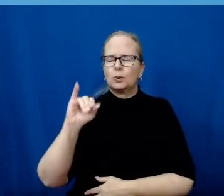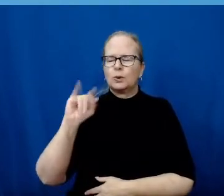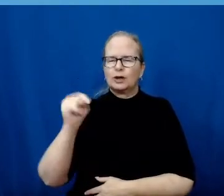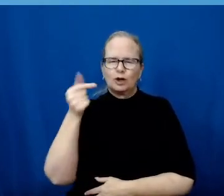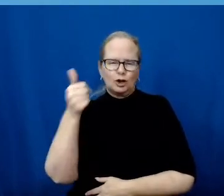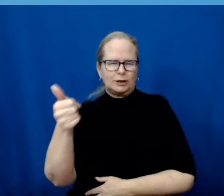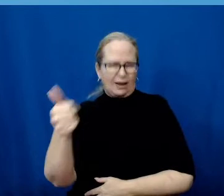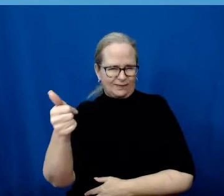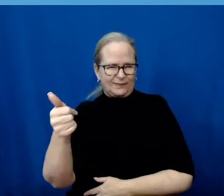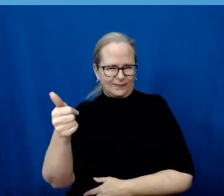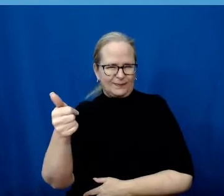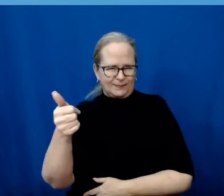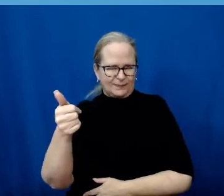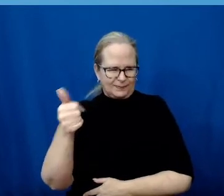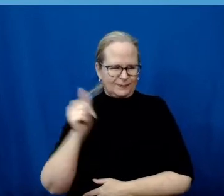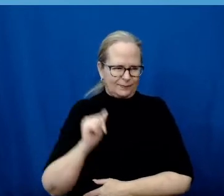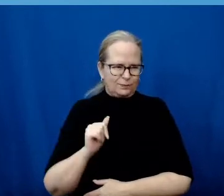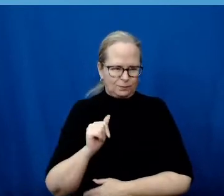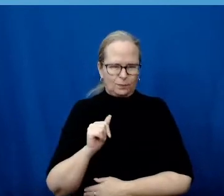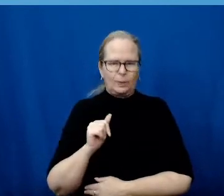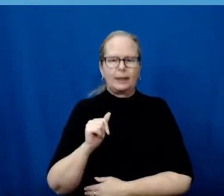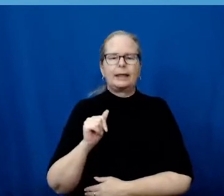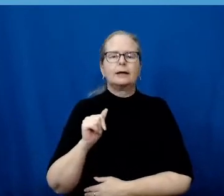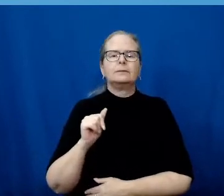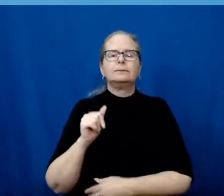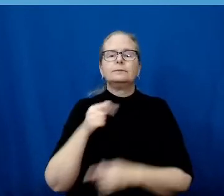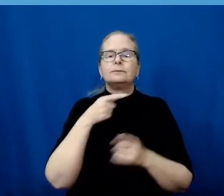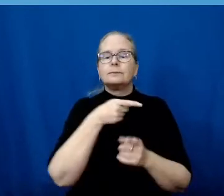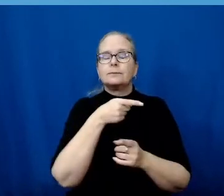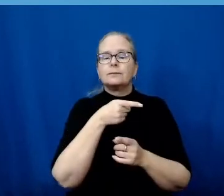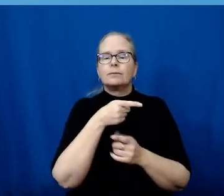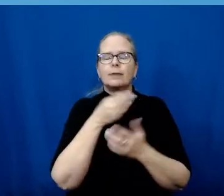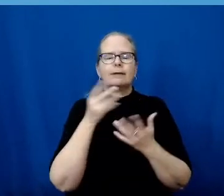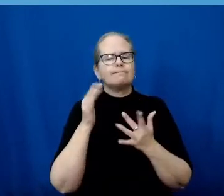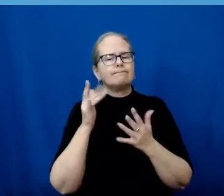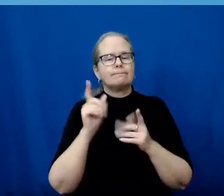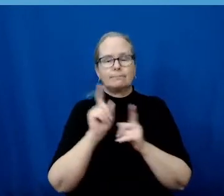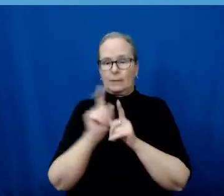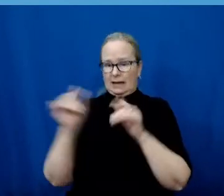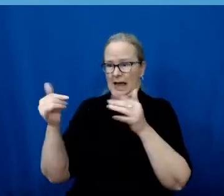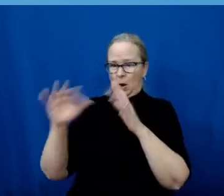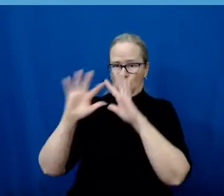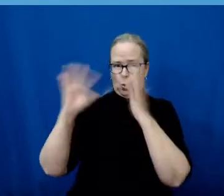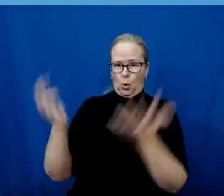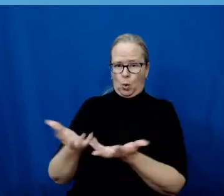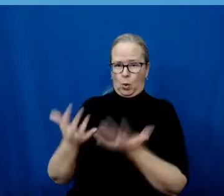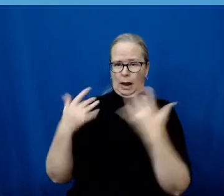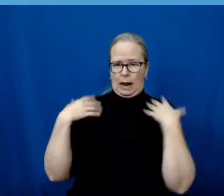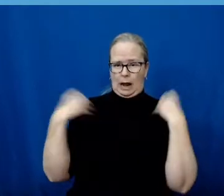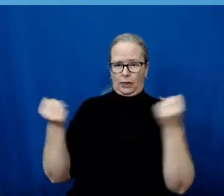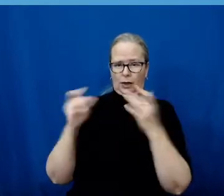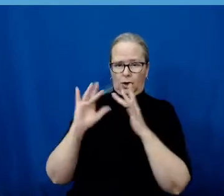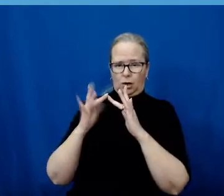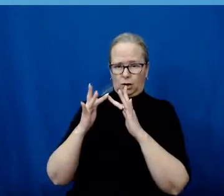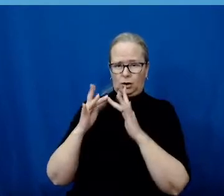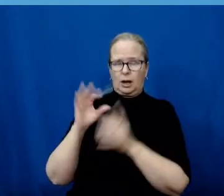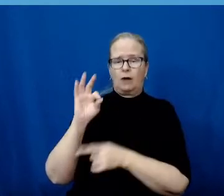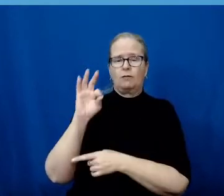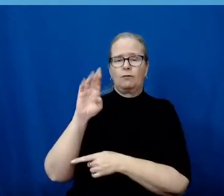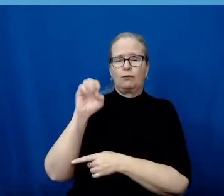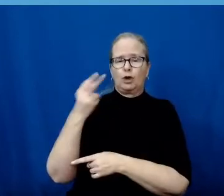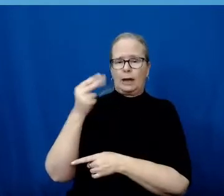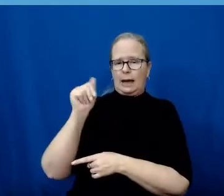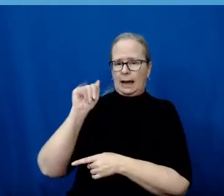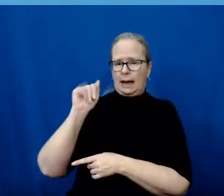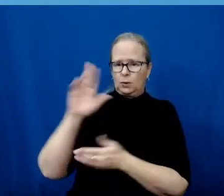Health Network Airborne Group and Fresh Air Schools Alberta. Yes? Yes. Yes. Yeah, Thank you. You can use whatever word as long